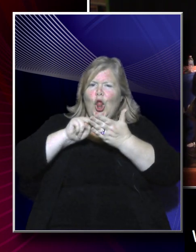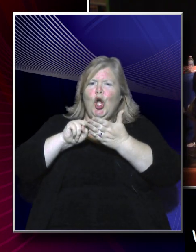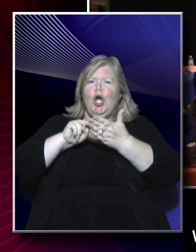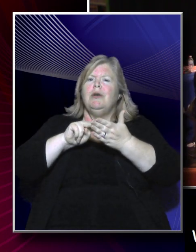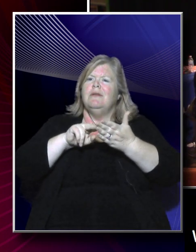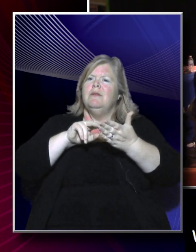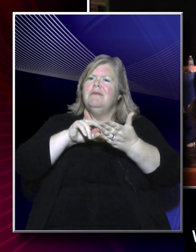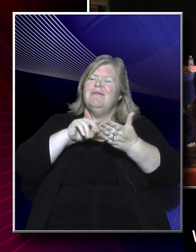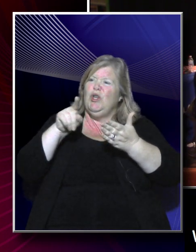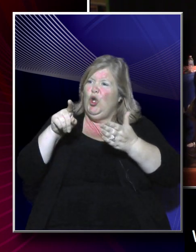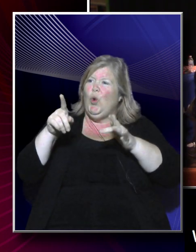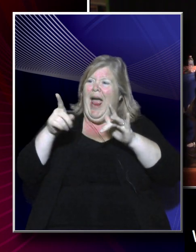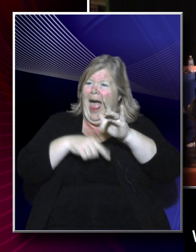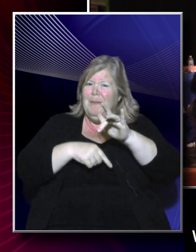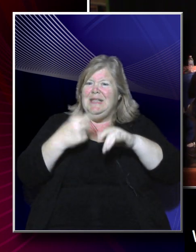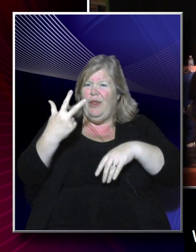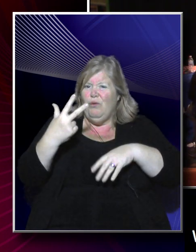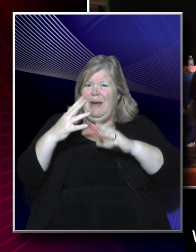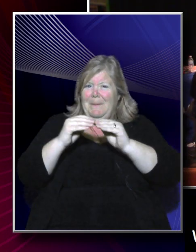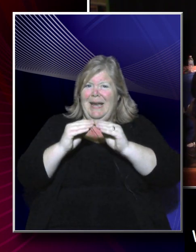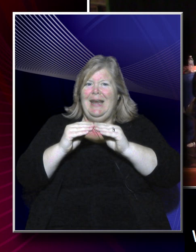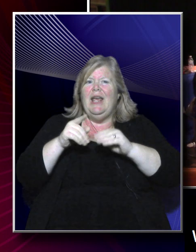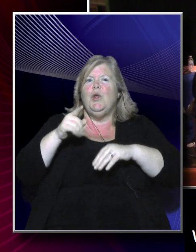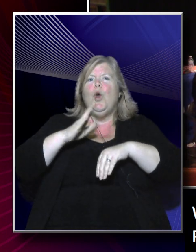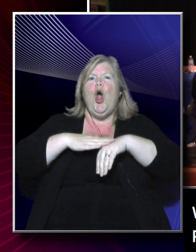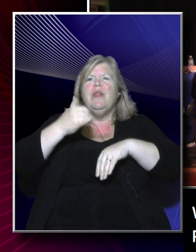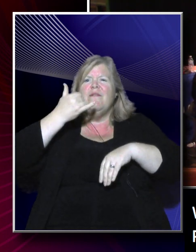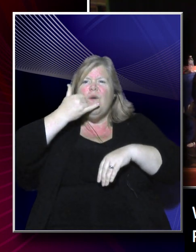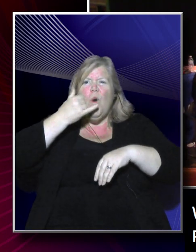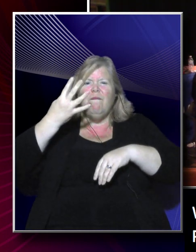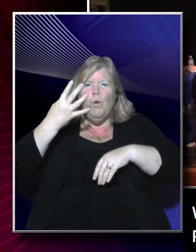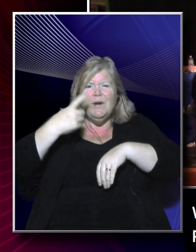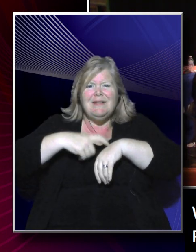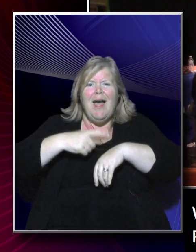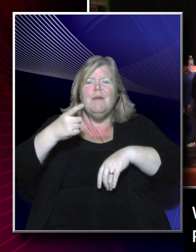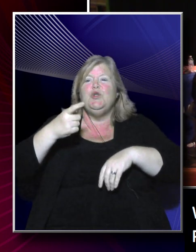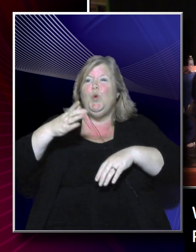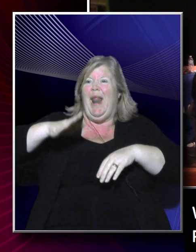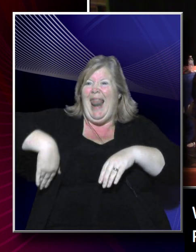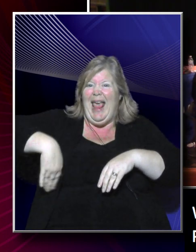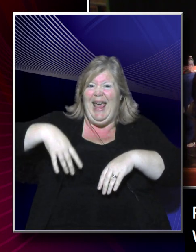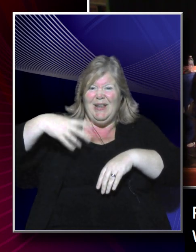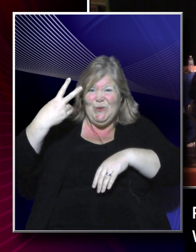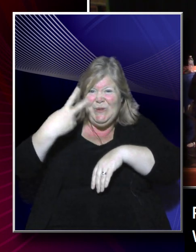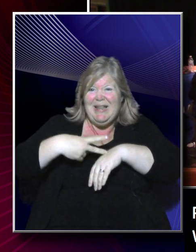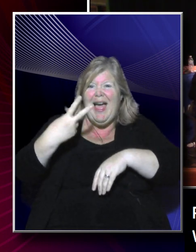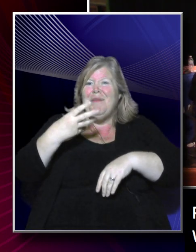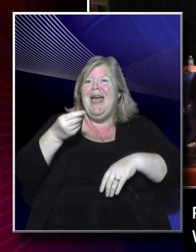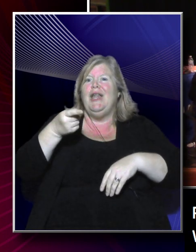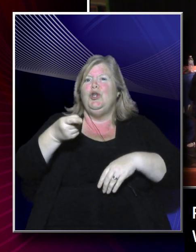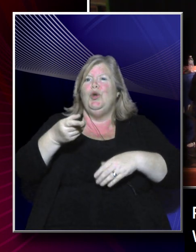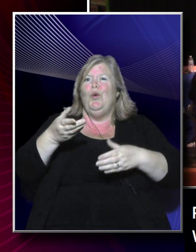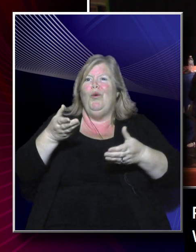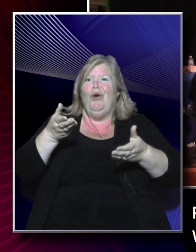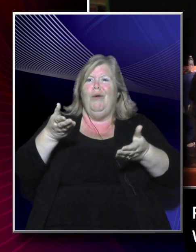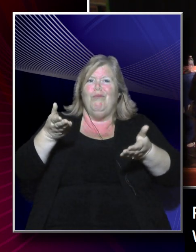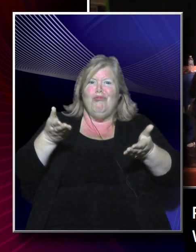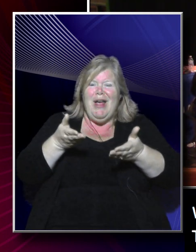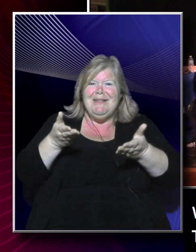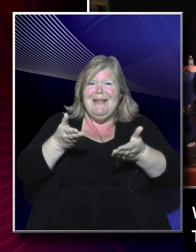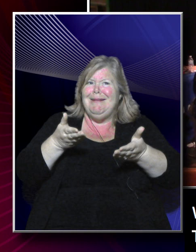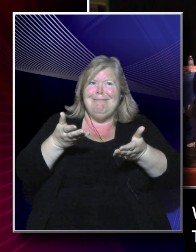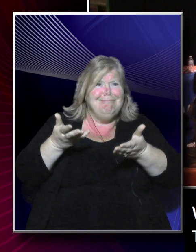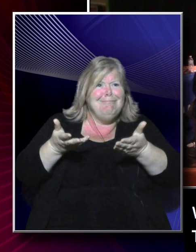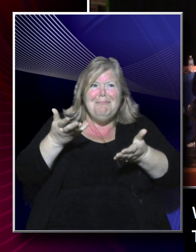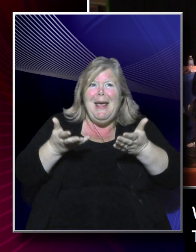that you were absent for 3 of them. You were on the telephone 4 times. You were late twice, and you were present and on time 3 times.